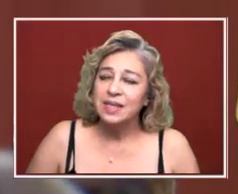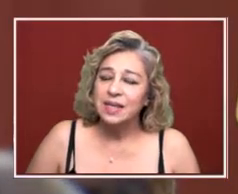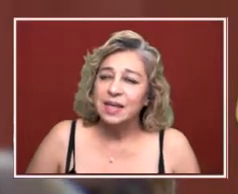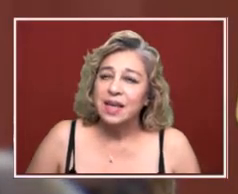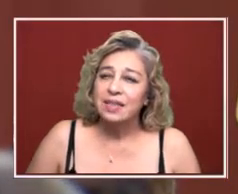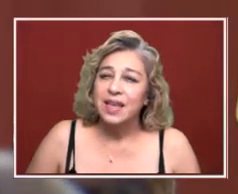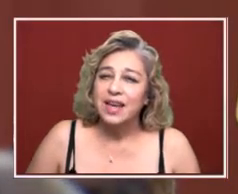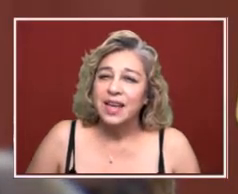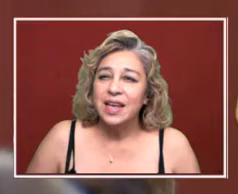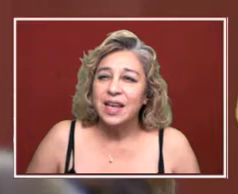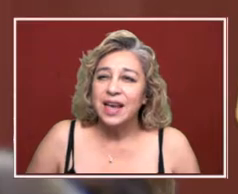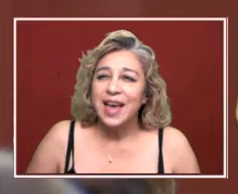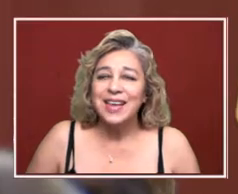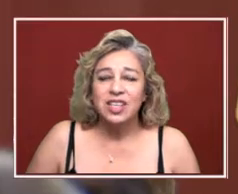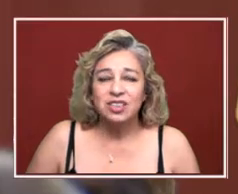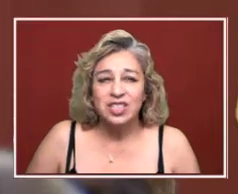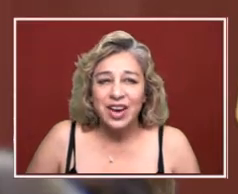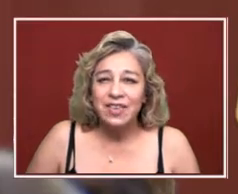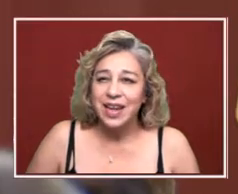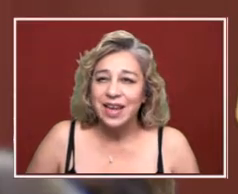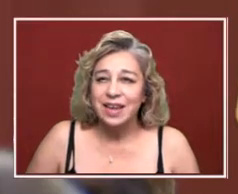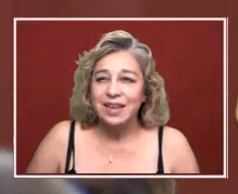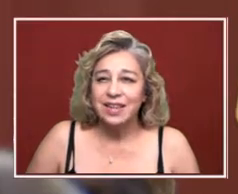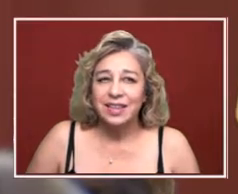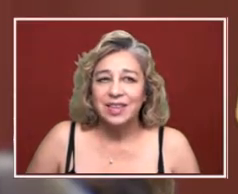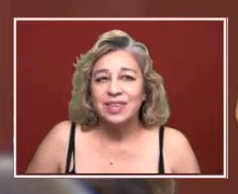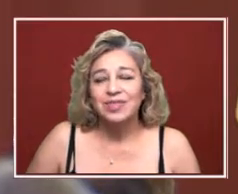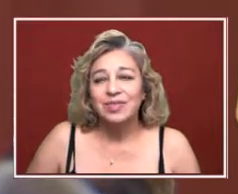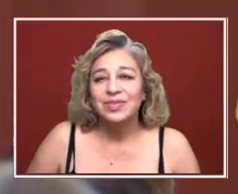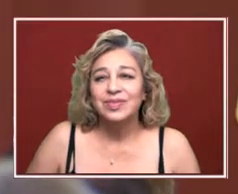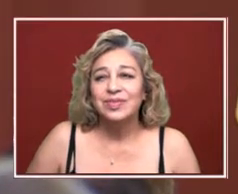government that has austerity.